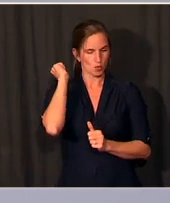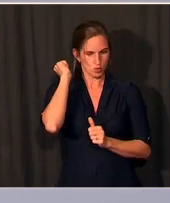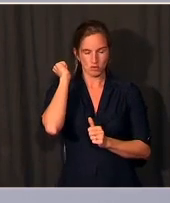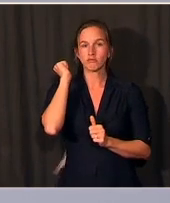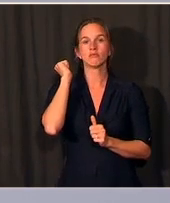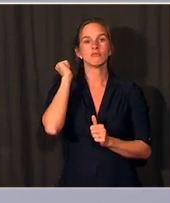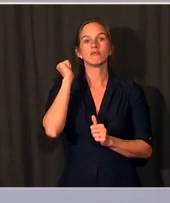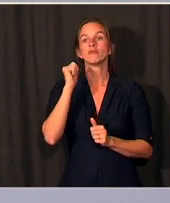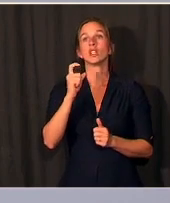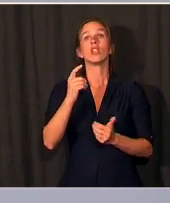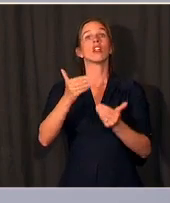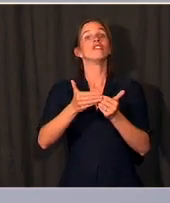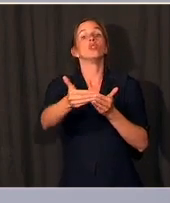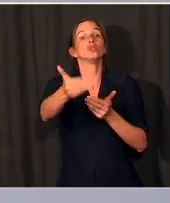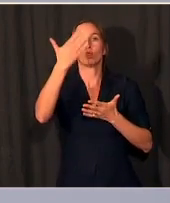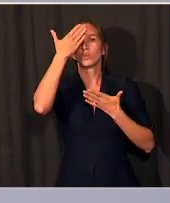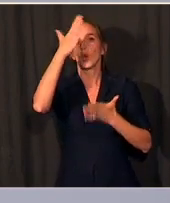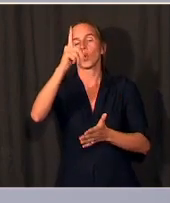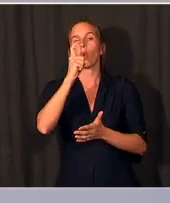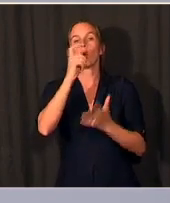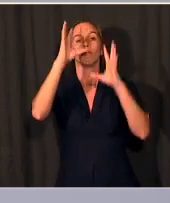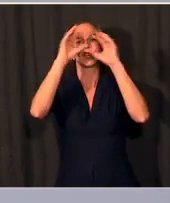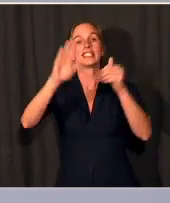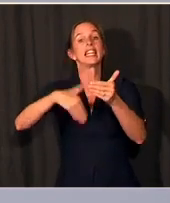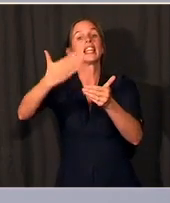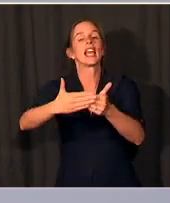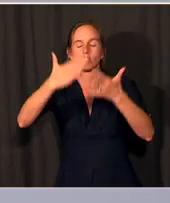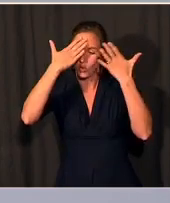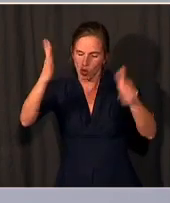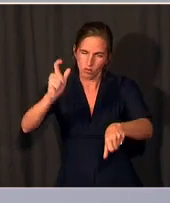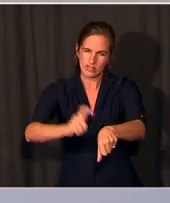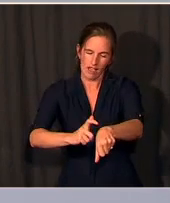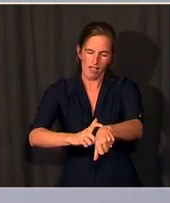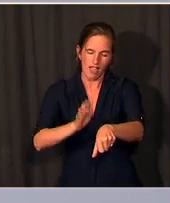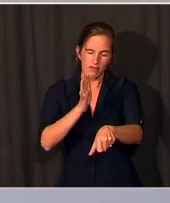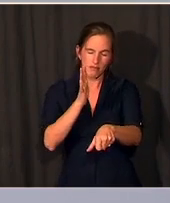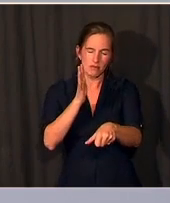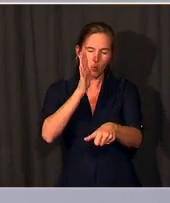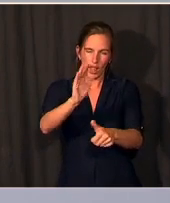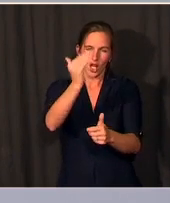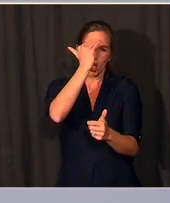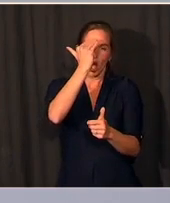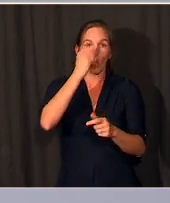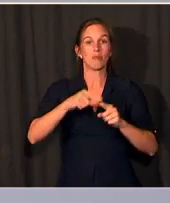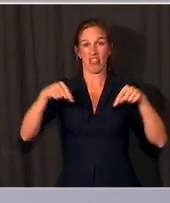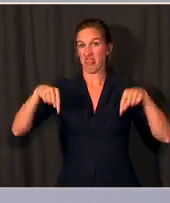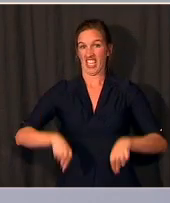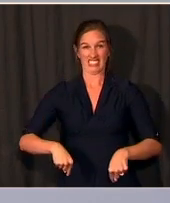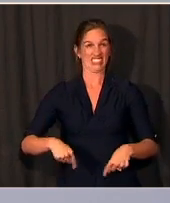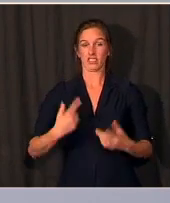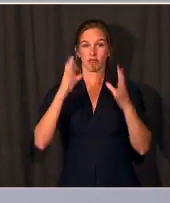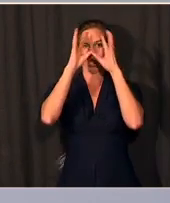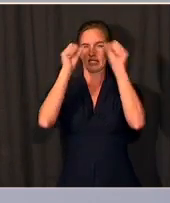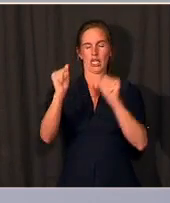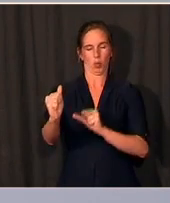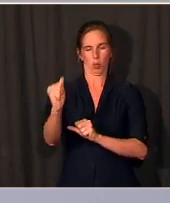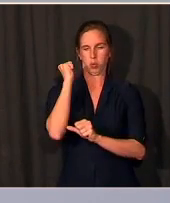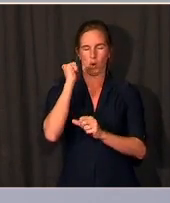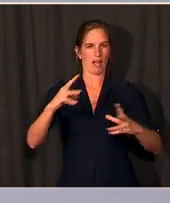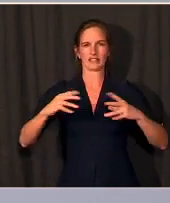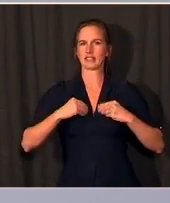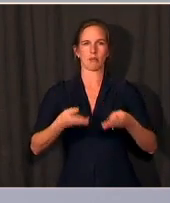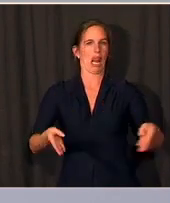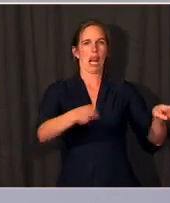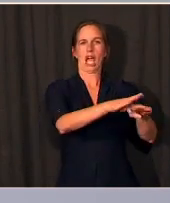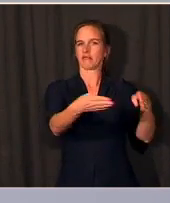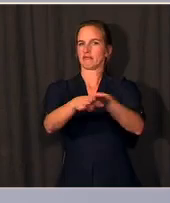which administration it will be. I guess time will tell. But I can tell you this administration will not go to a lockdown. There won't be